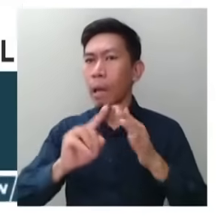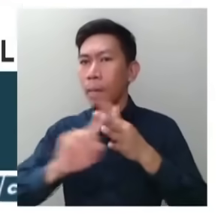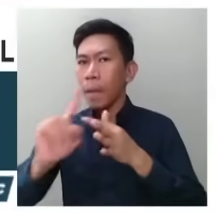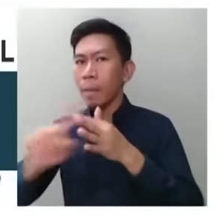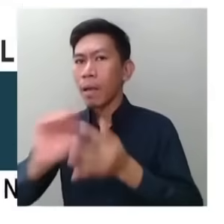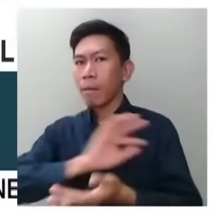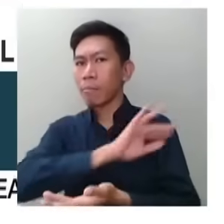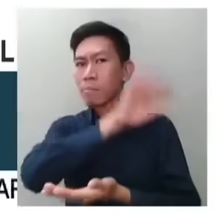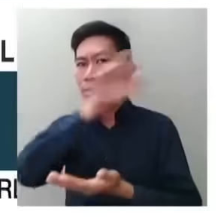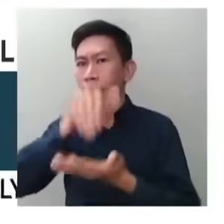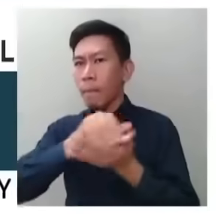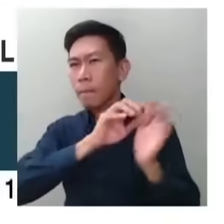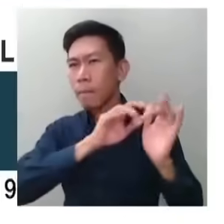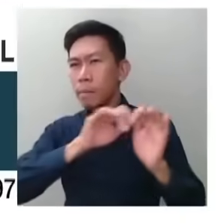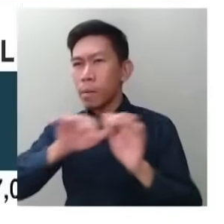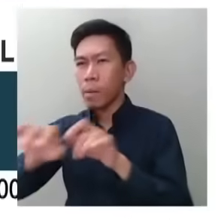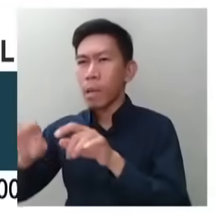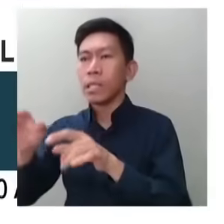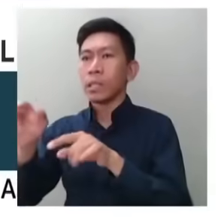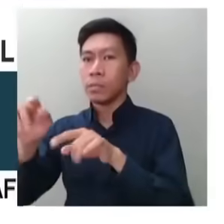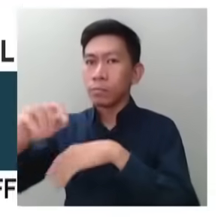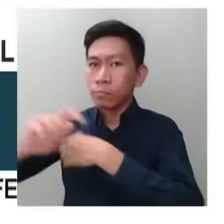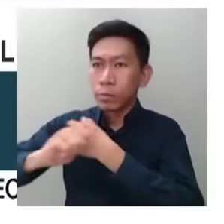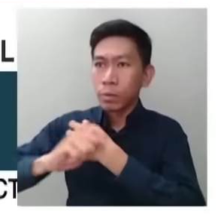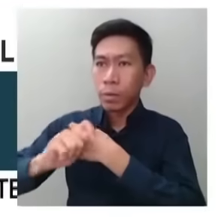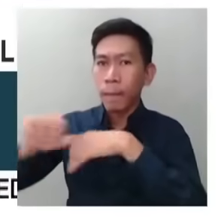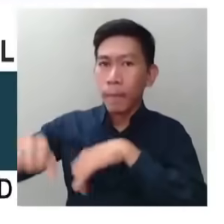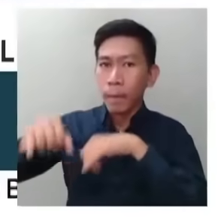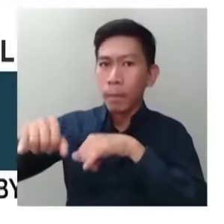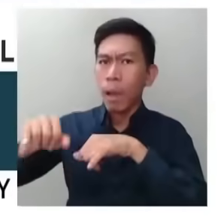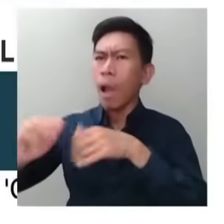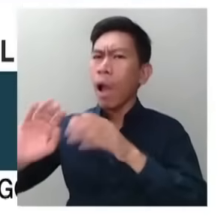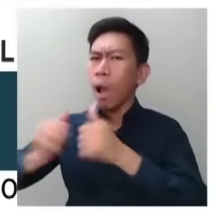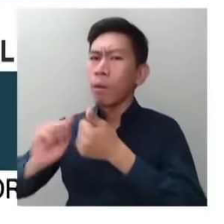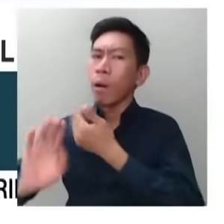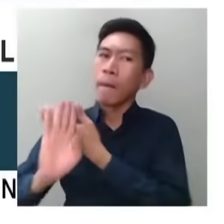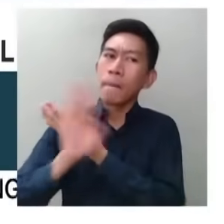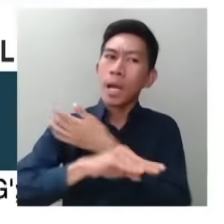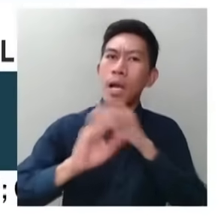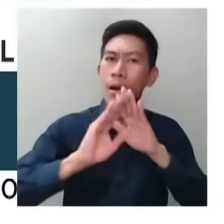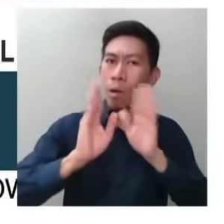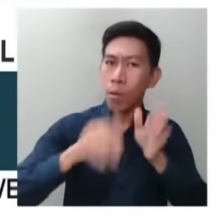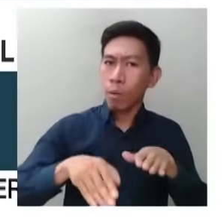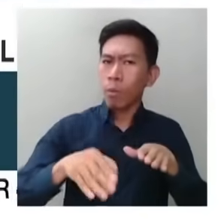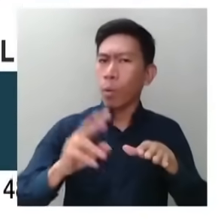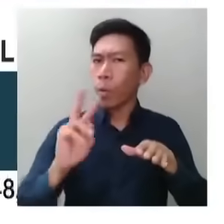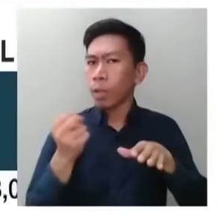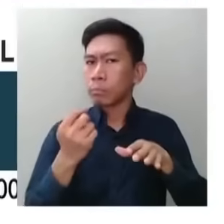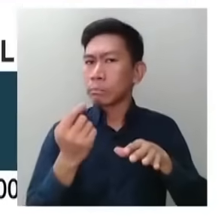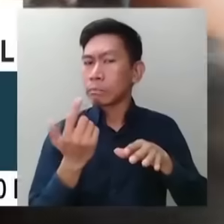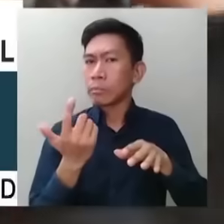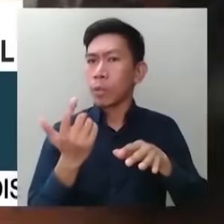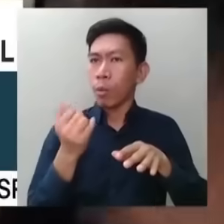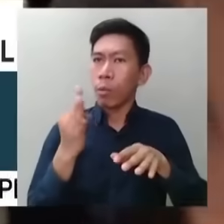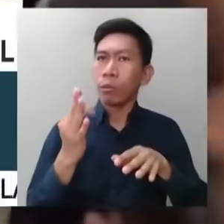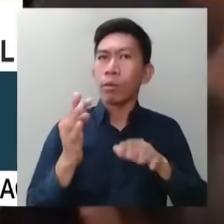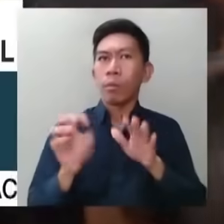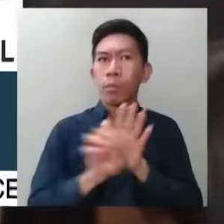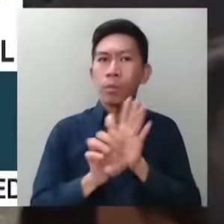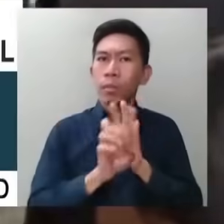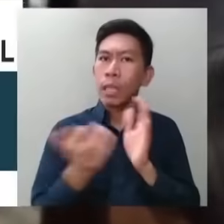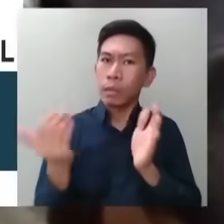homes, establish a sense of normalcy once again after Super Typhoon Goreng has left? Of course,